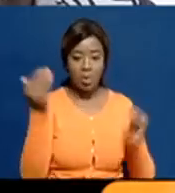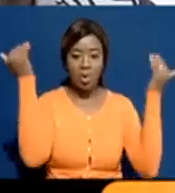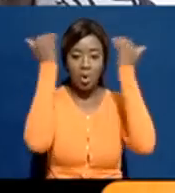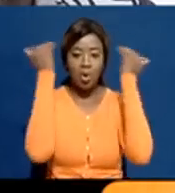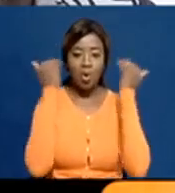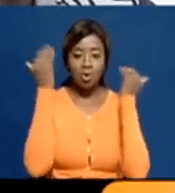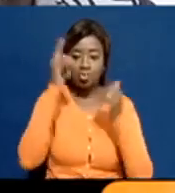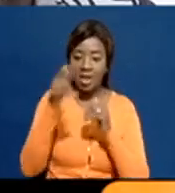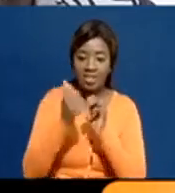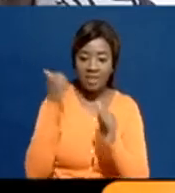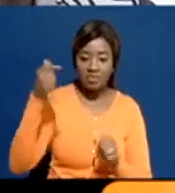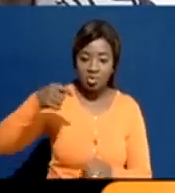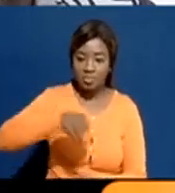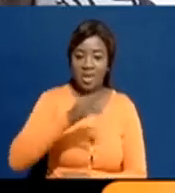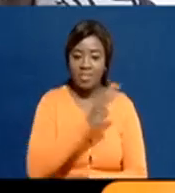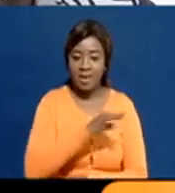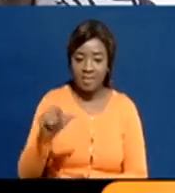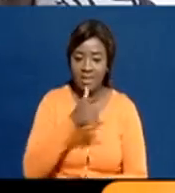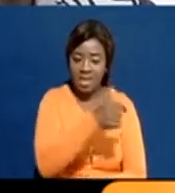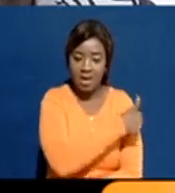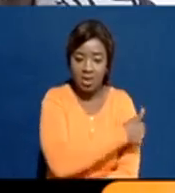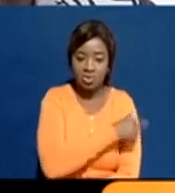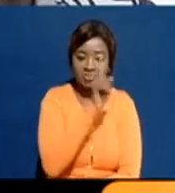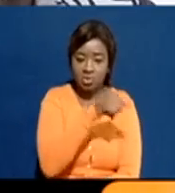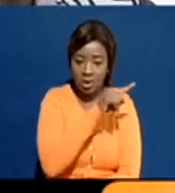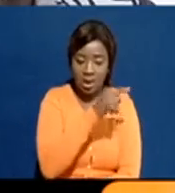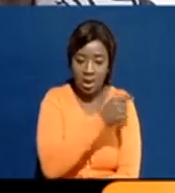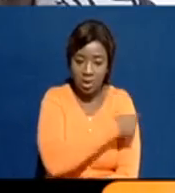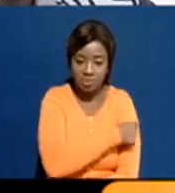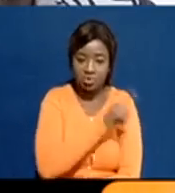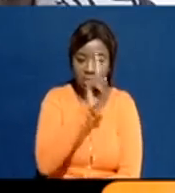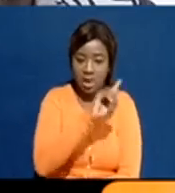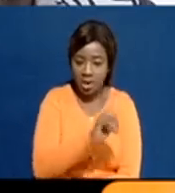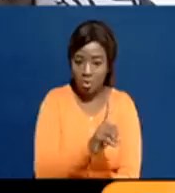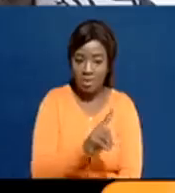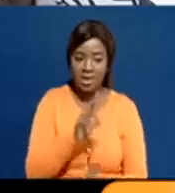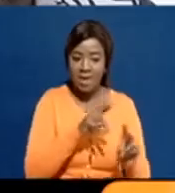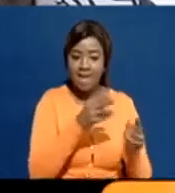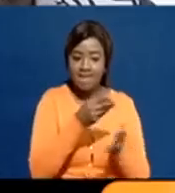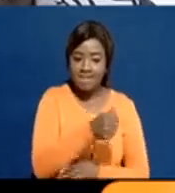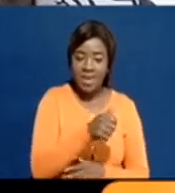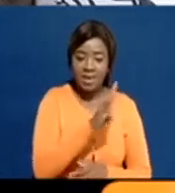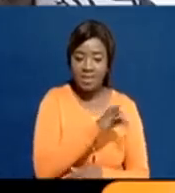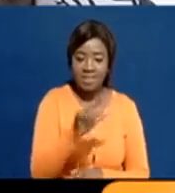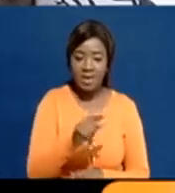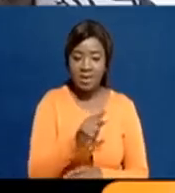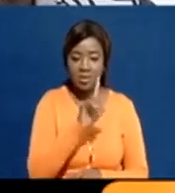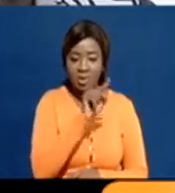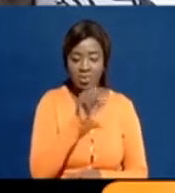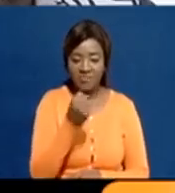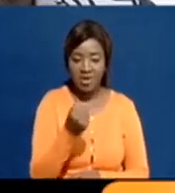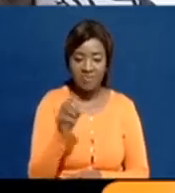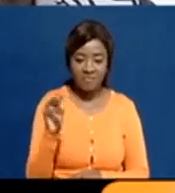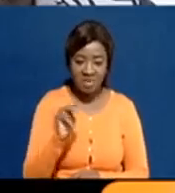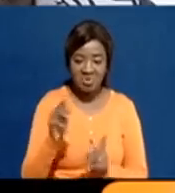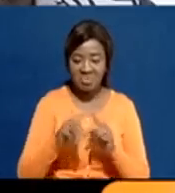they refused to pay the bill at Nairobi Hospital. The bill was 1.5 million. They paid half a million, so I had to look for the 1 million.